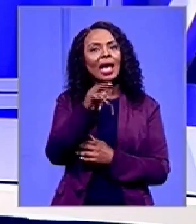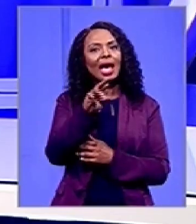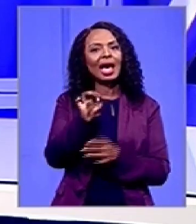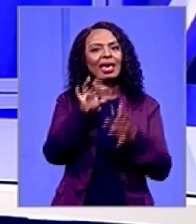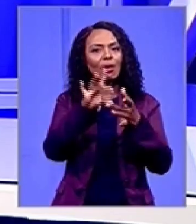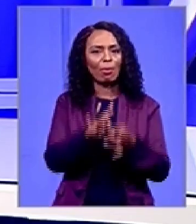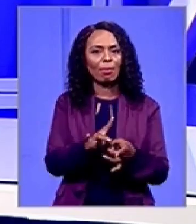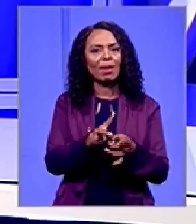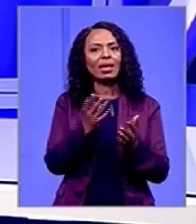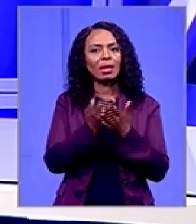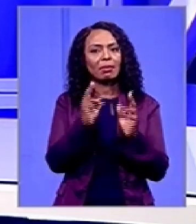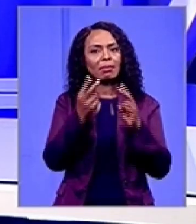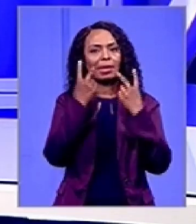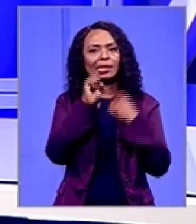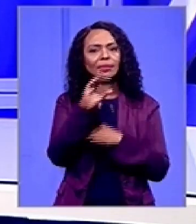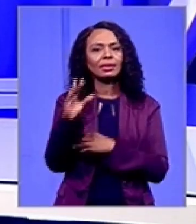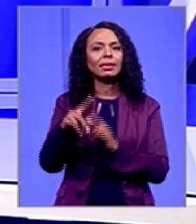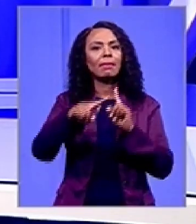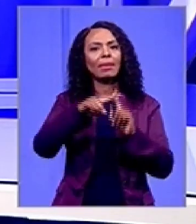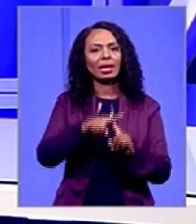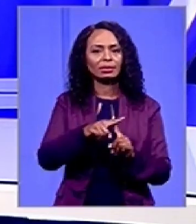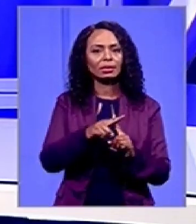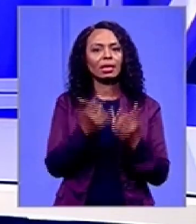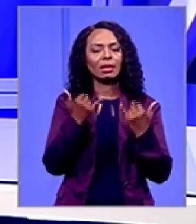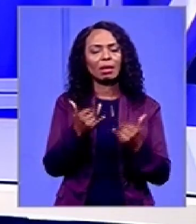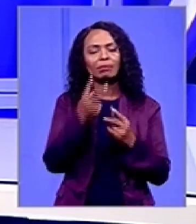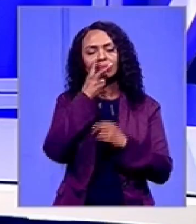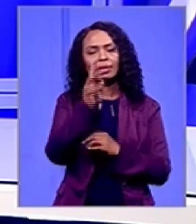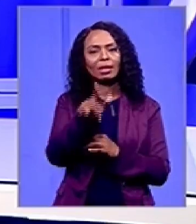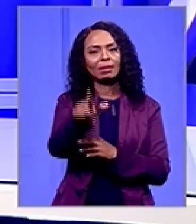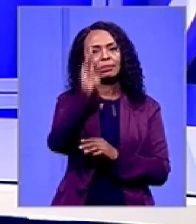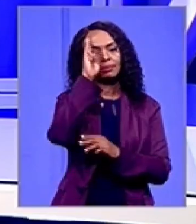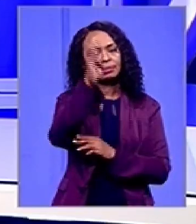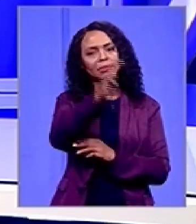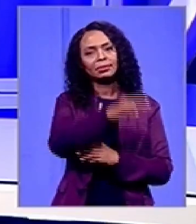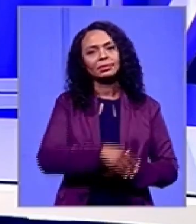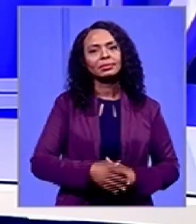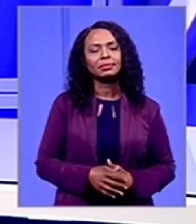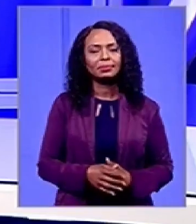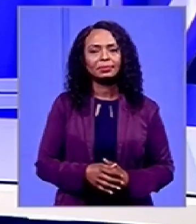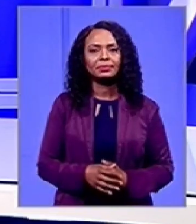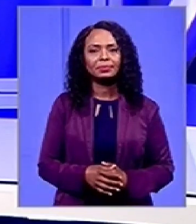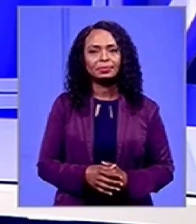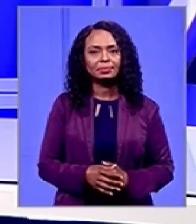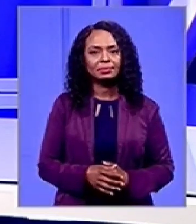e ya bonwa mo SABC Plus go fitlha re kopana gape mo nakong e tlang. Sala sentle.